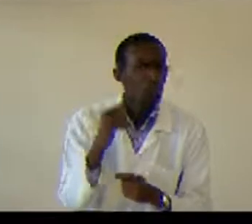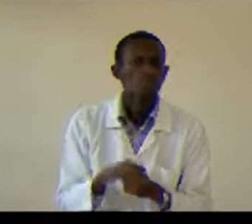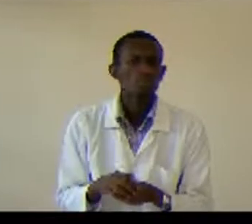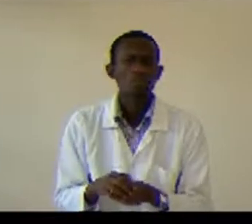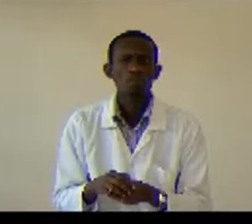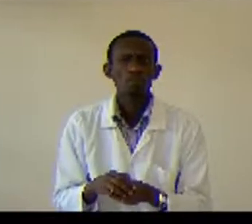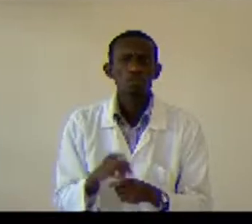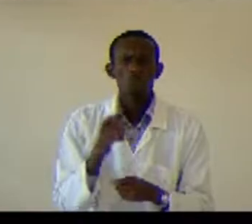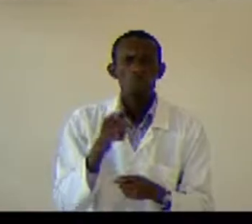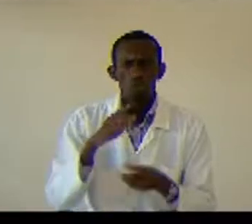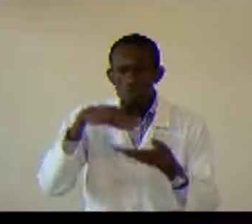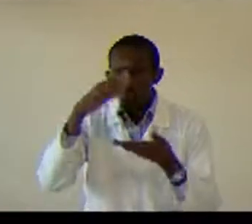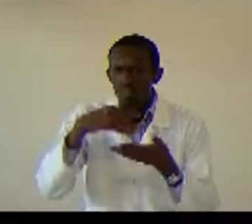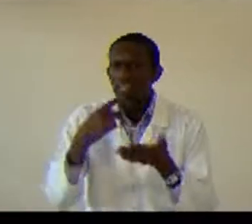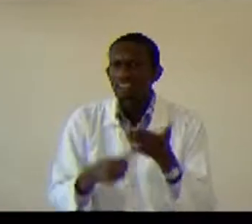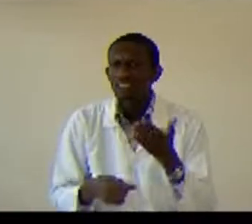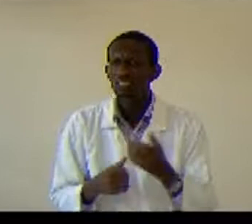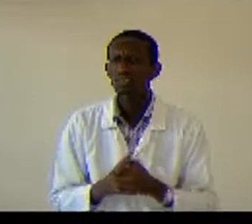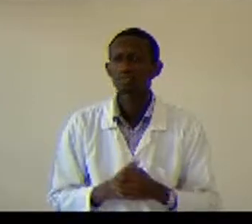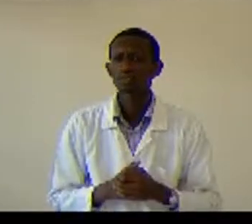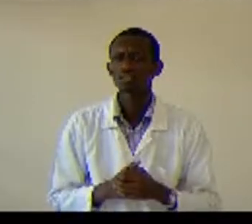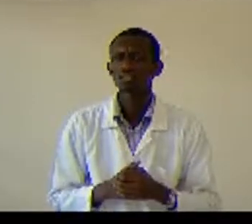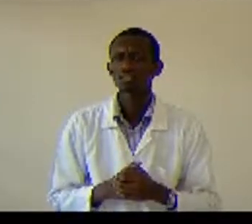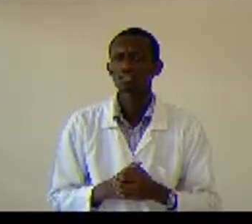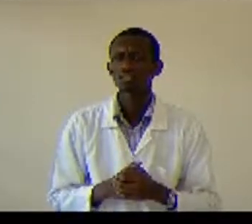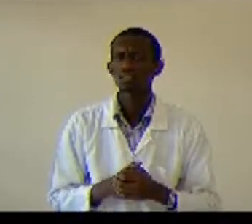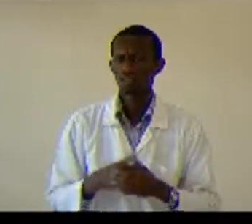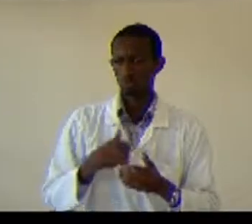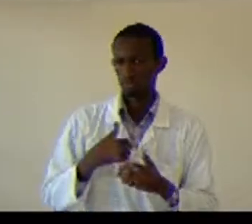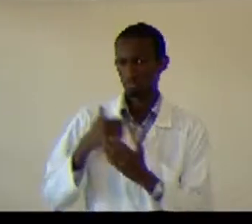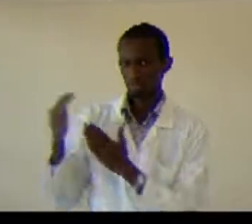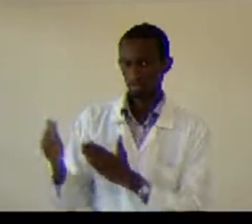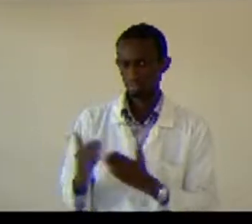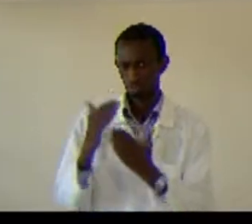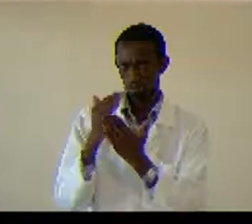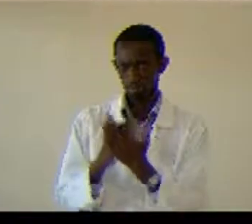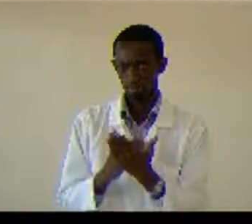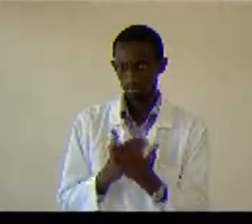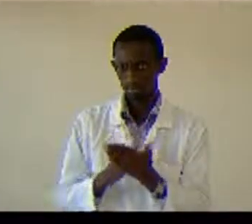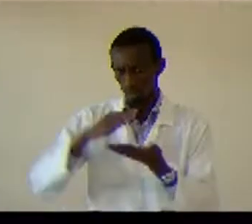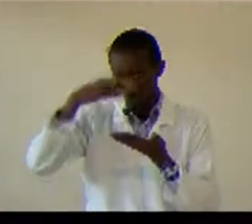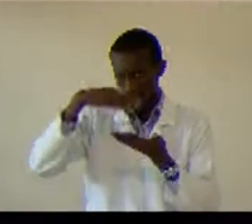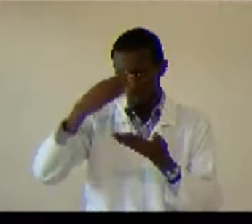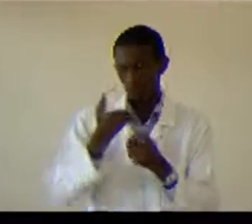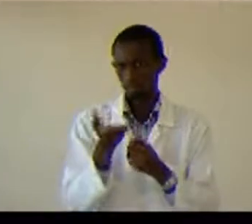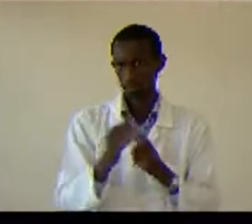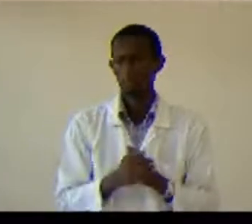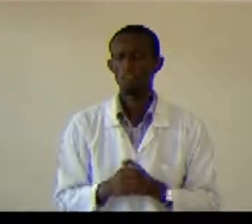plan to learn during the lesson? What we planned to learn during the lesson